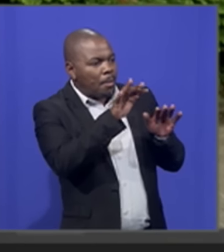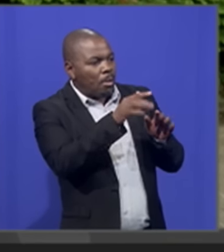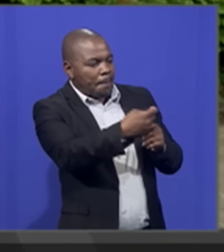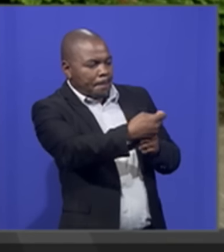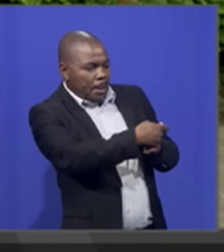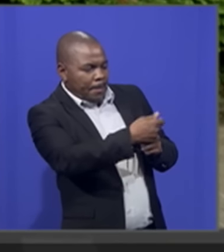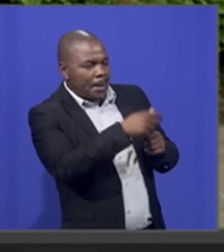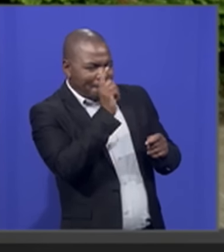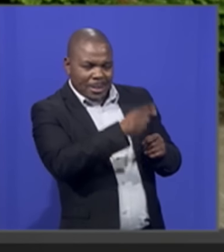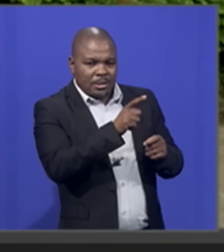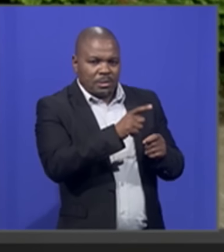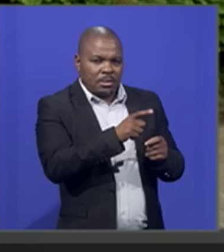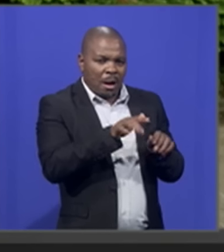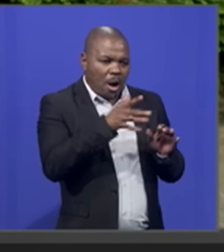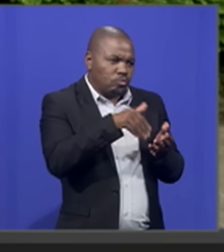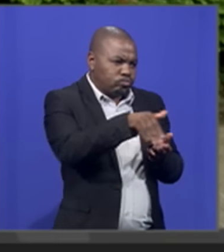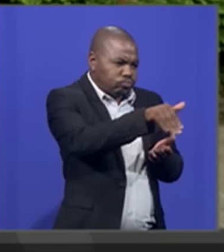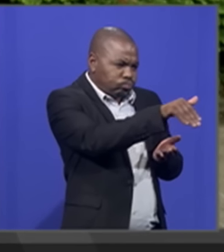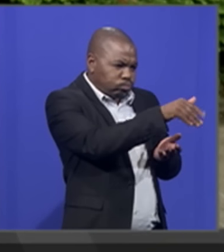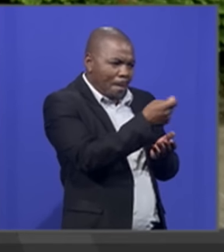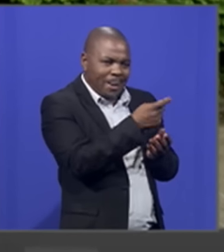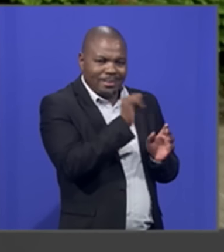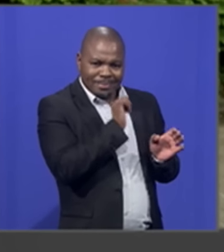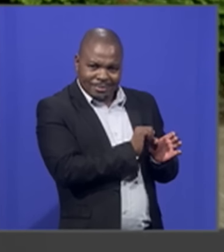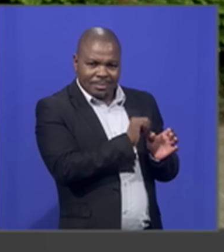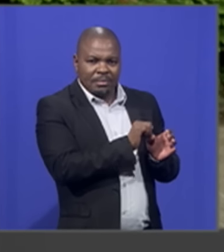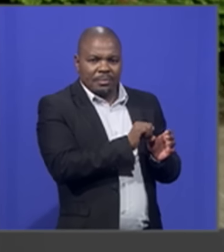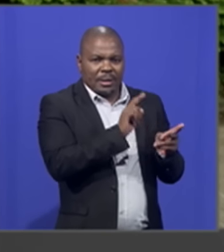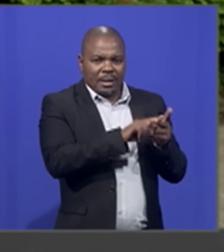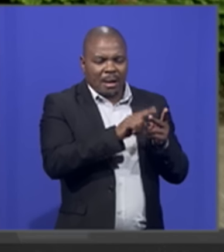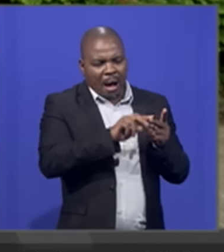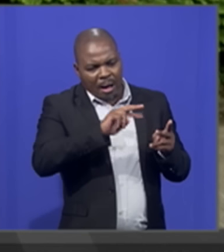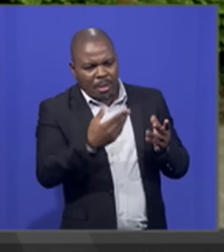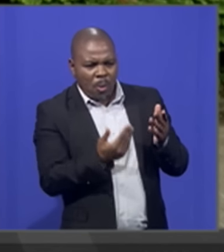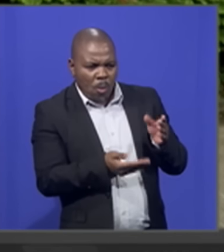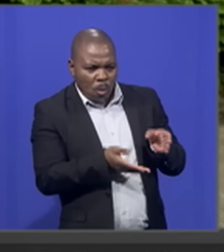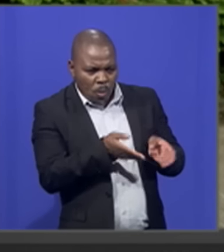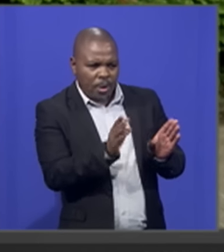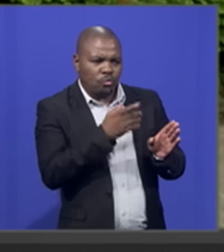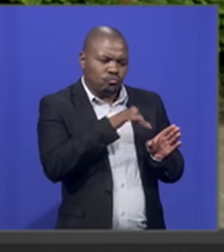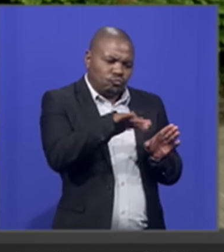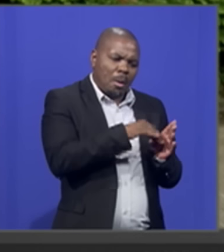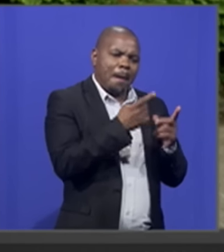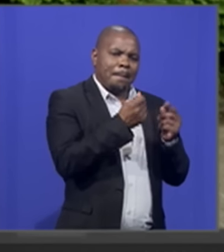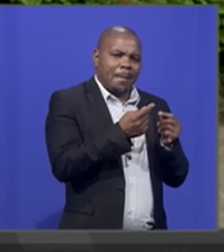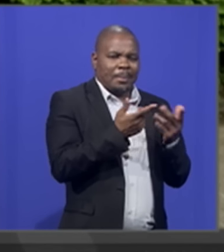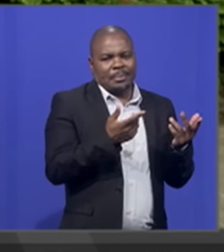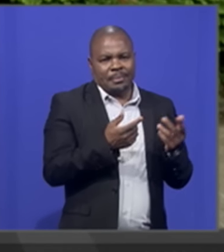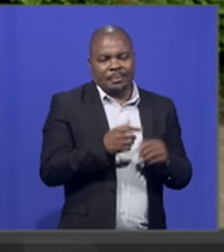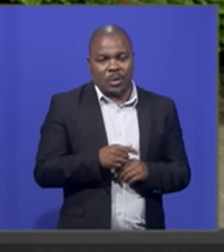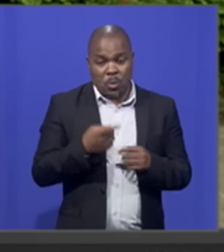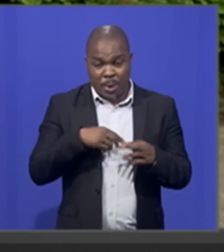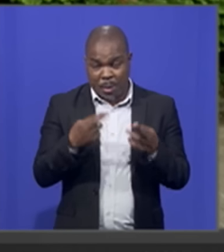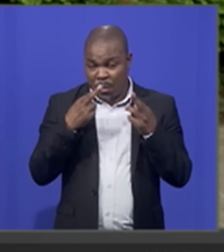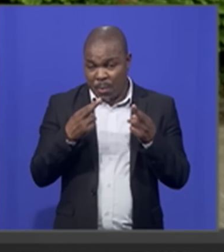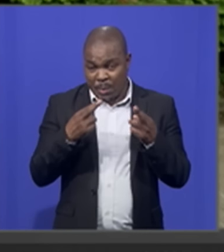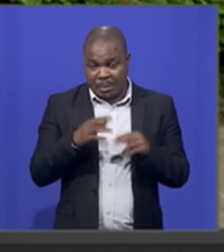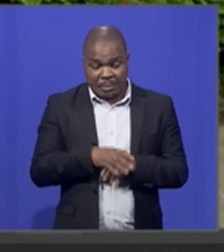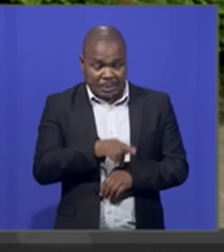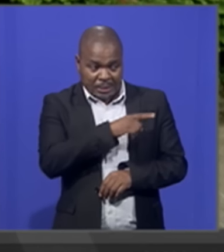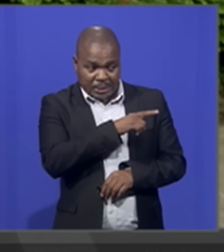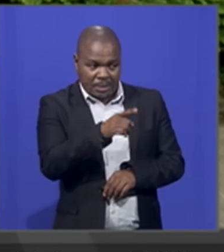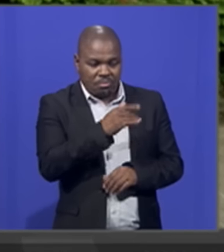ensure that there must be other forms of revenue generation, not necessarily on infrastructure or on electricity. So with that, we're hopeful that they